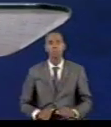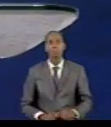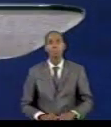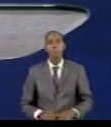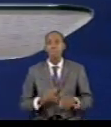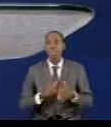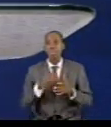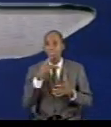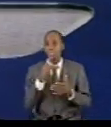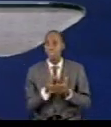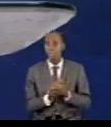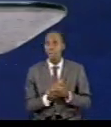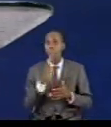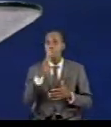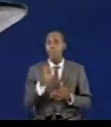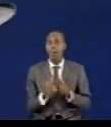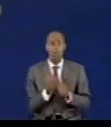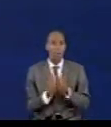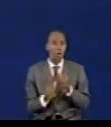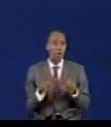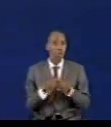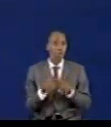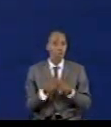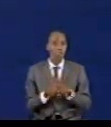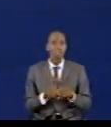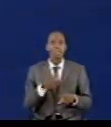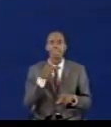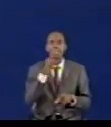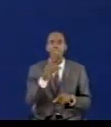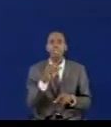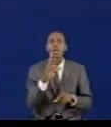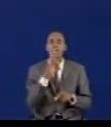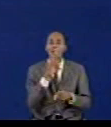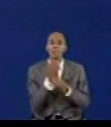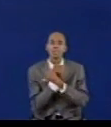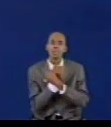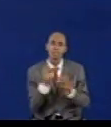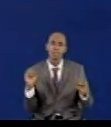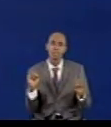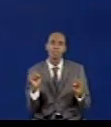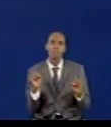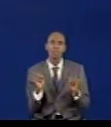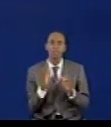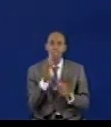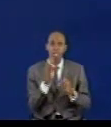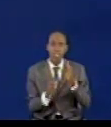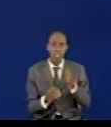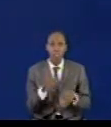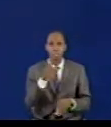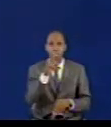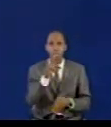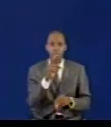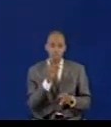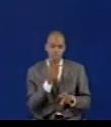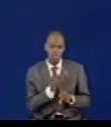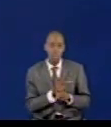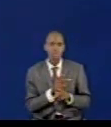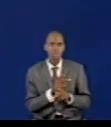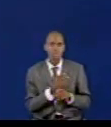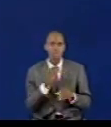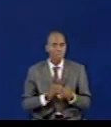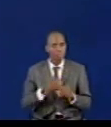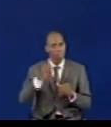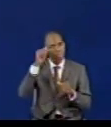by which also ye are saved, if ye keep in memory,